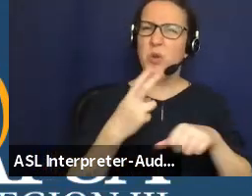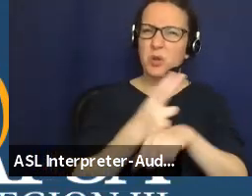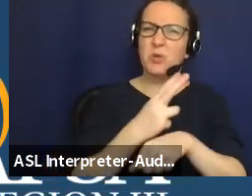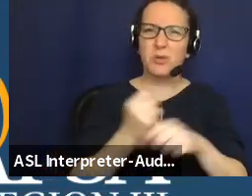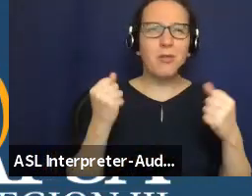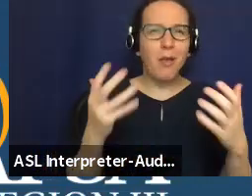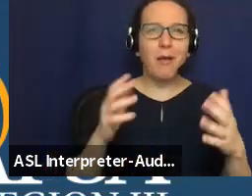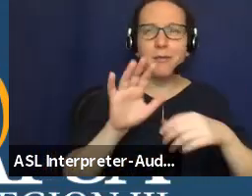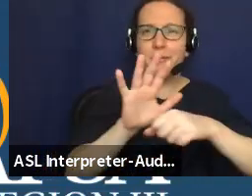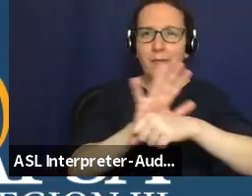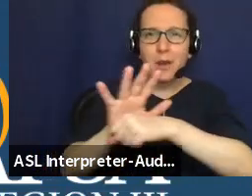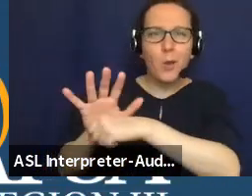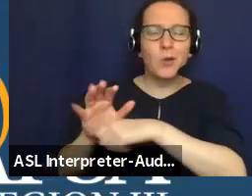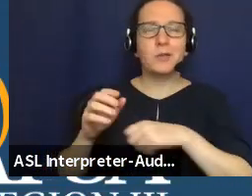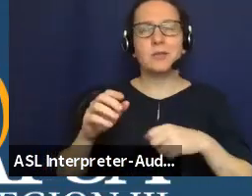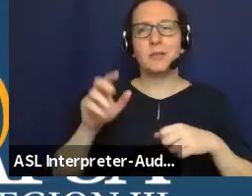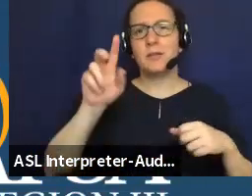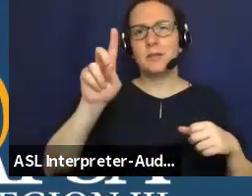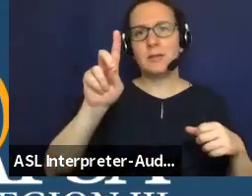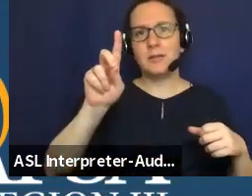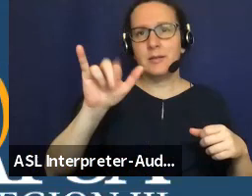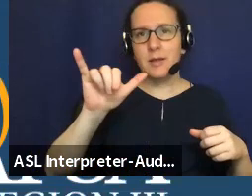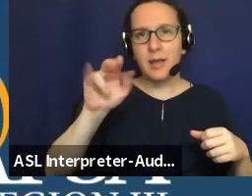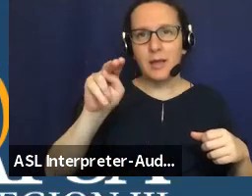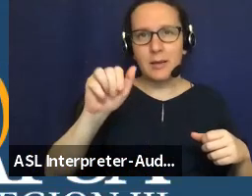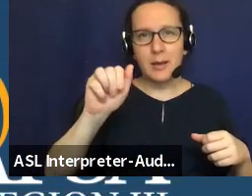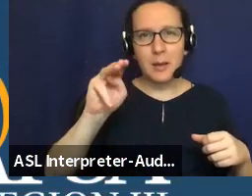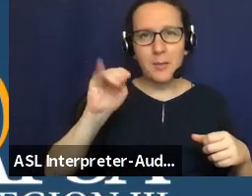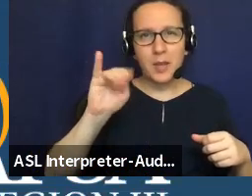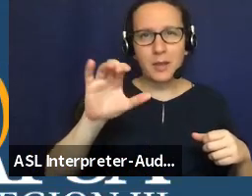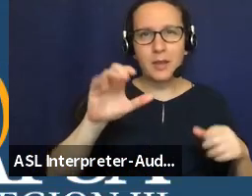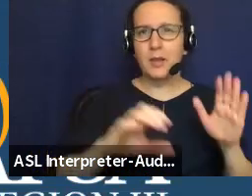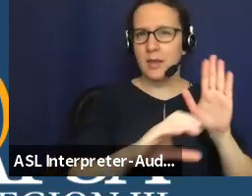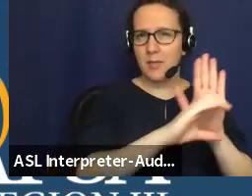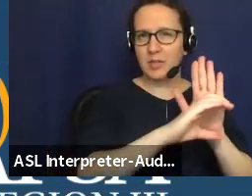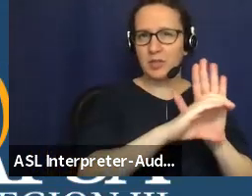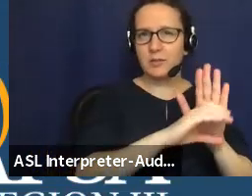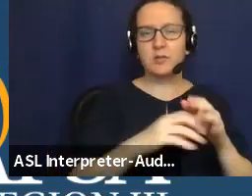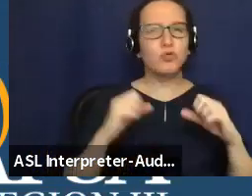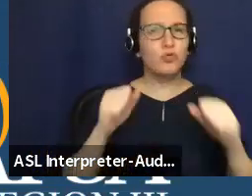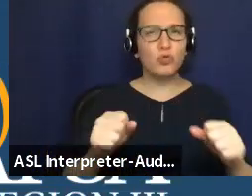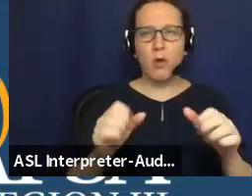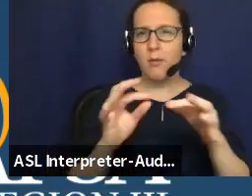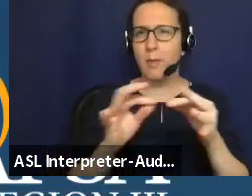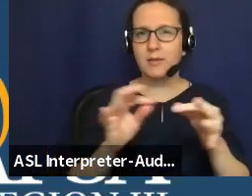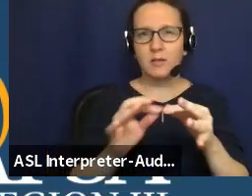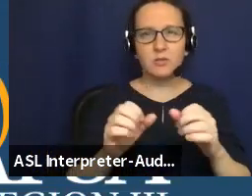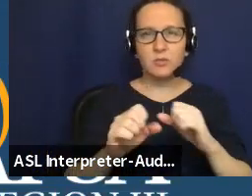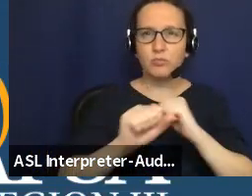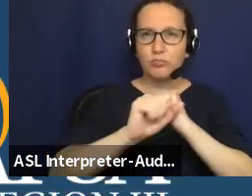videos, dynamic images, and strong messages. And just as a reminder for these